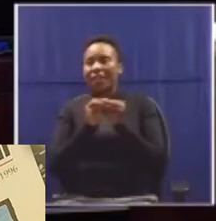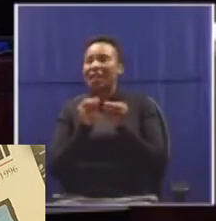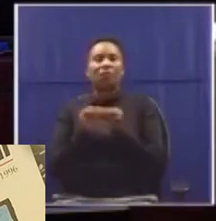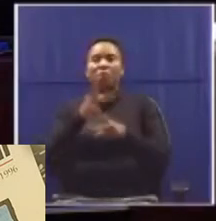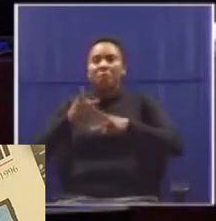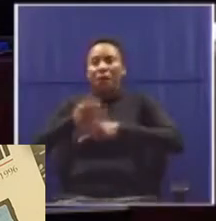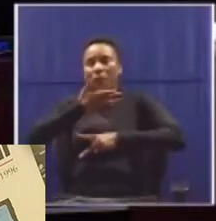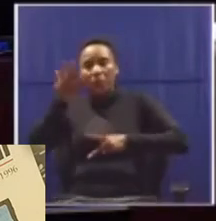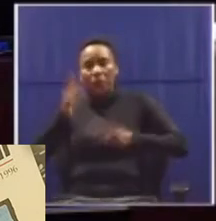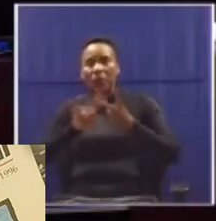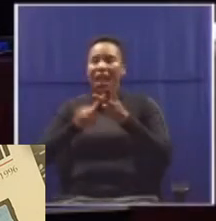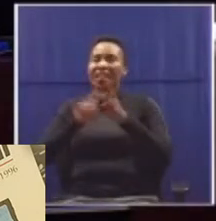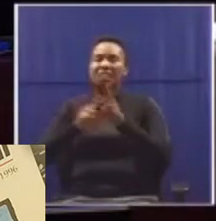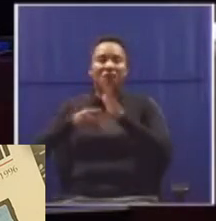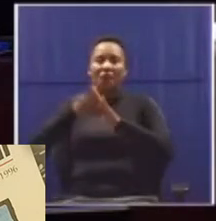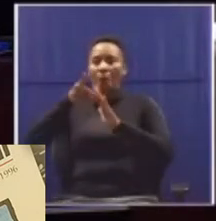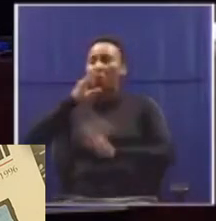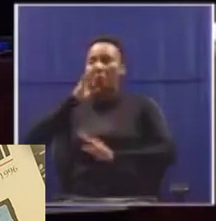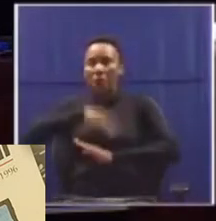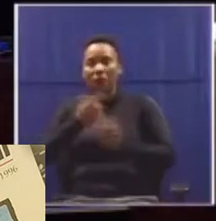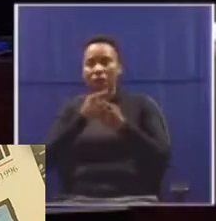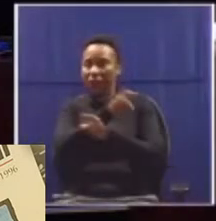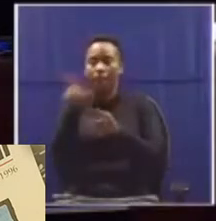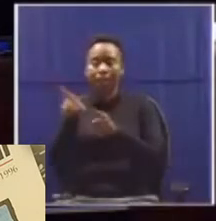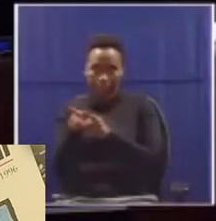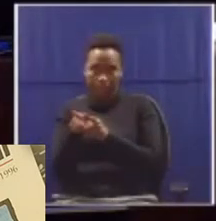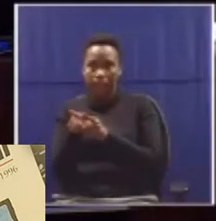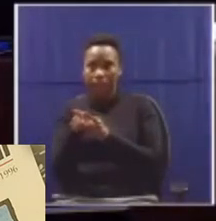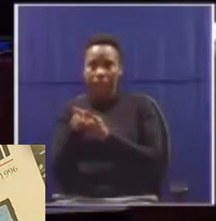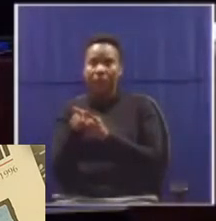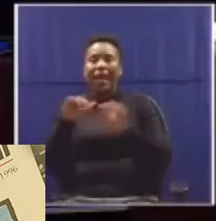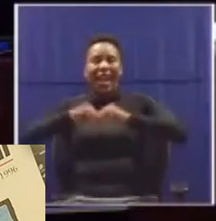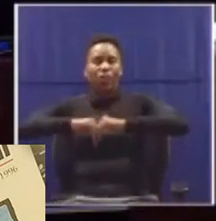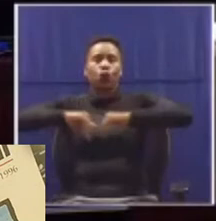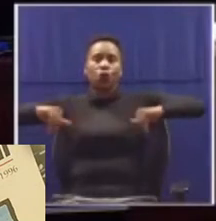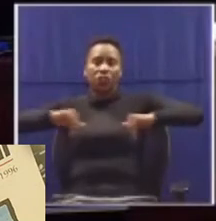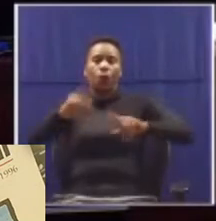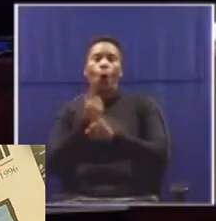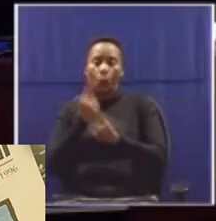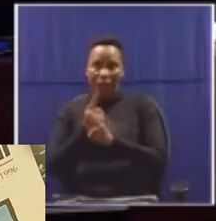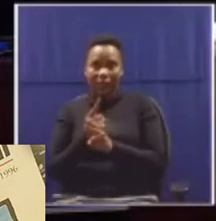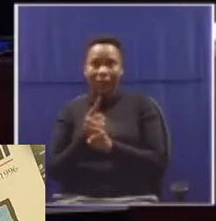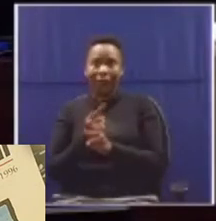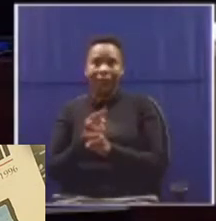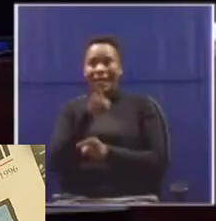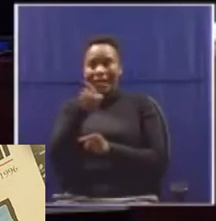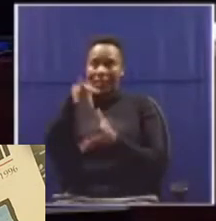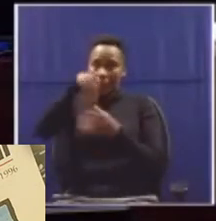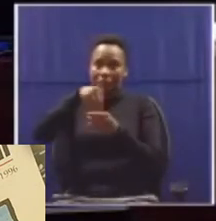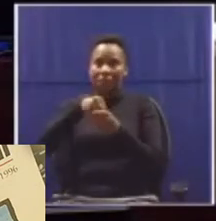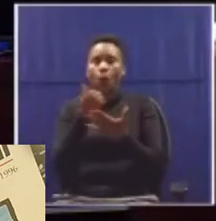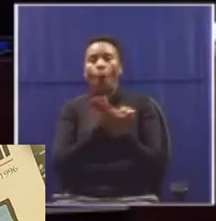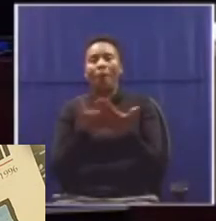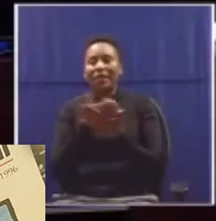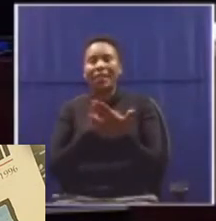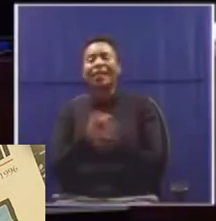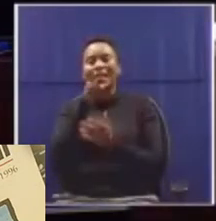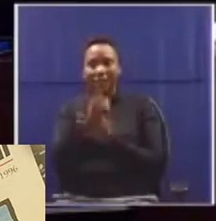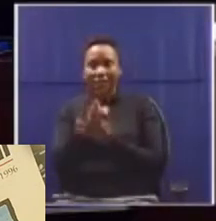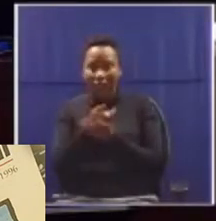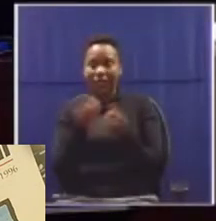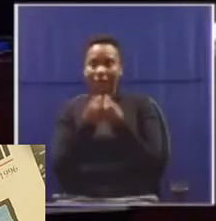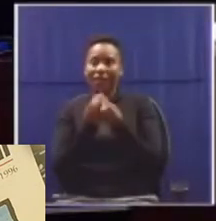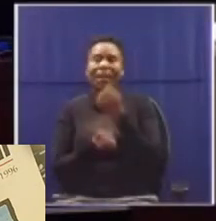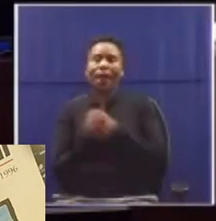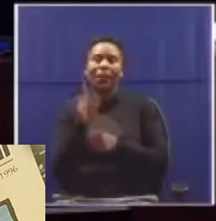exclusion and an assault on their human dignity is the most common experience as the infrastructure and services of the